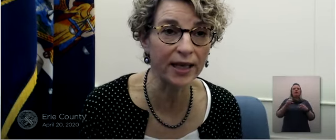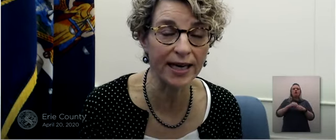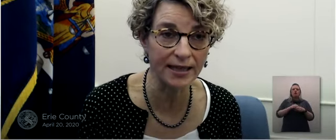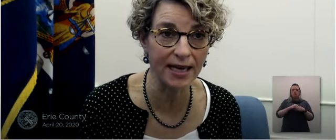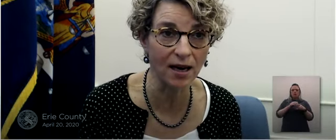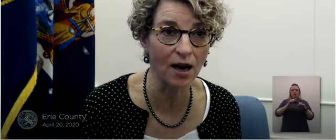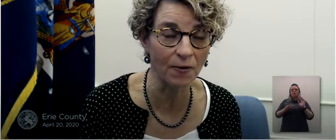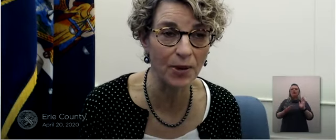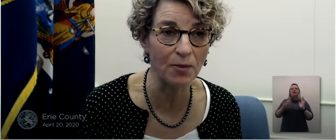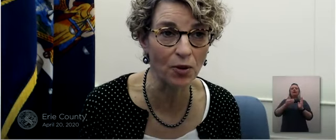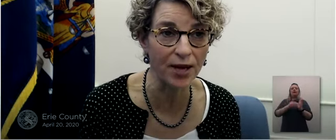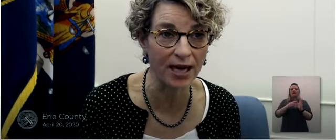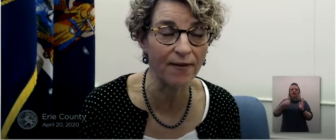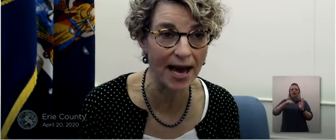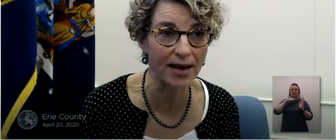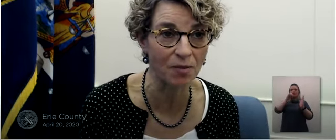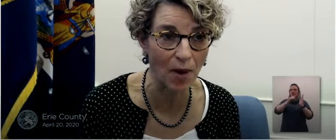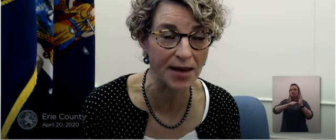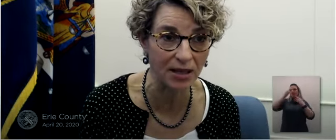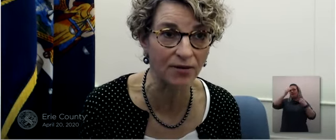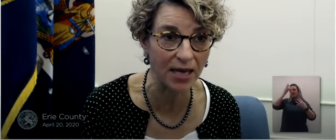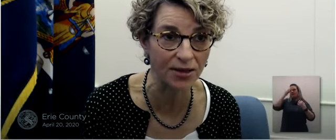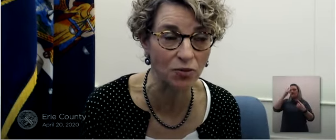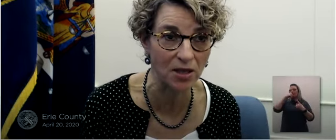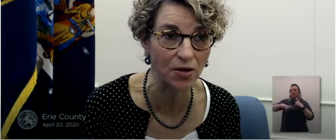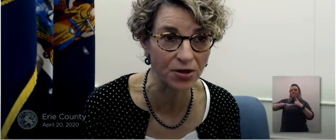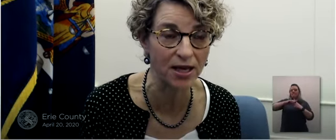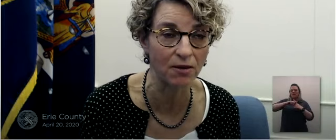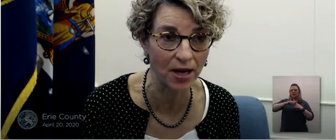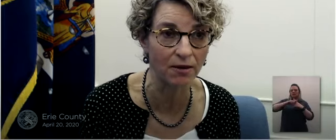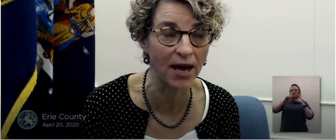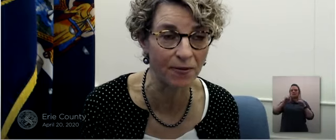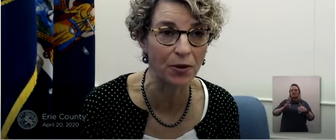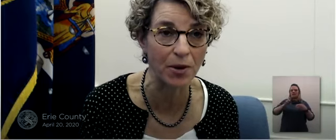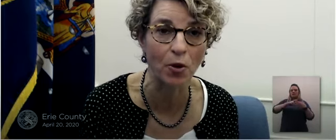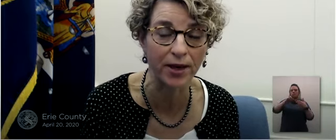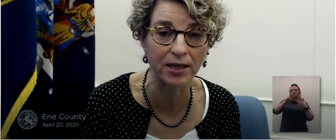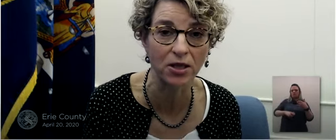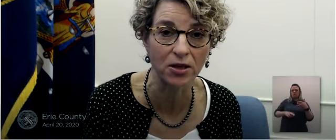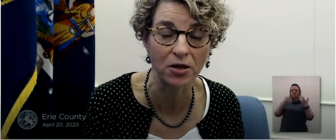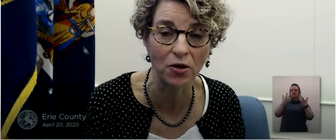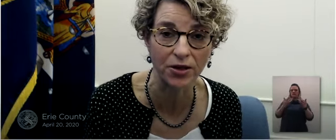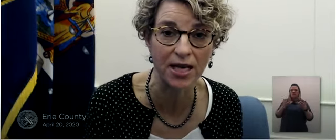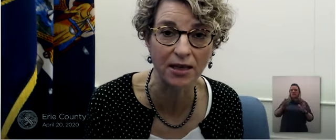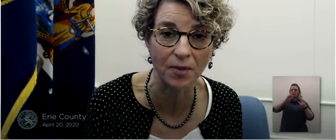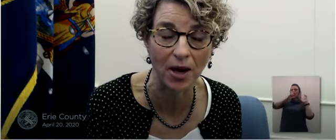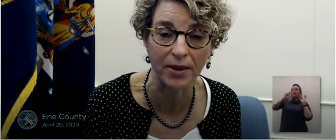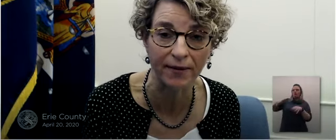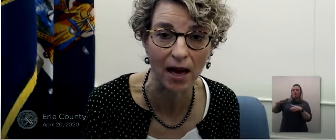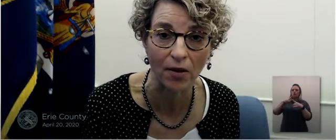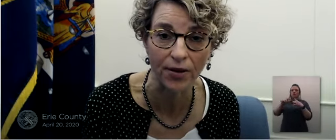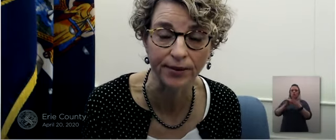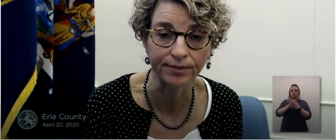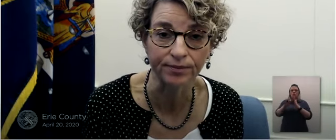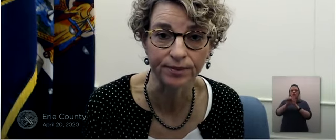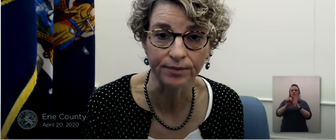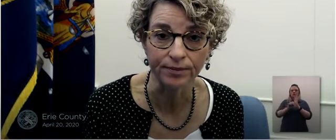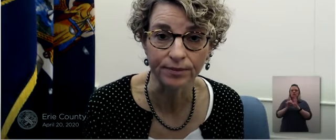we're looking at data of people that have had positive test results that have been reported to the New York State Department of